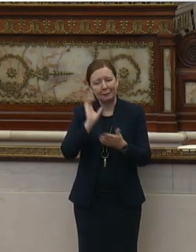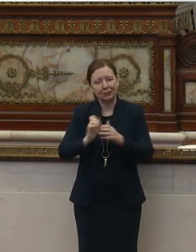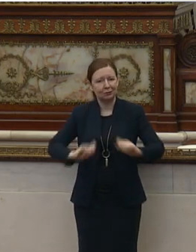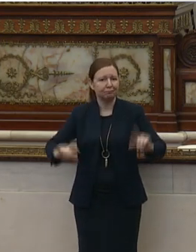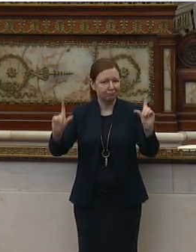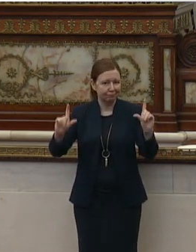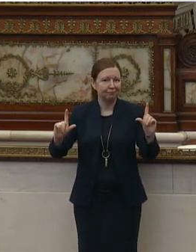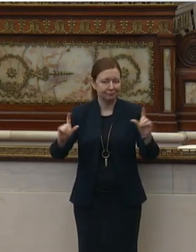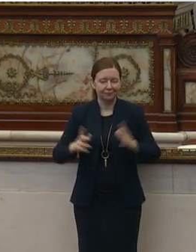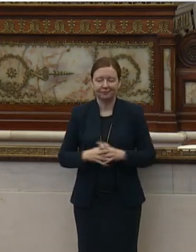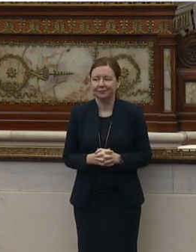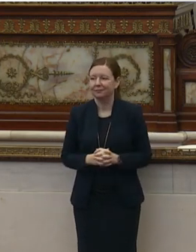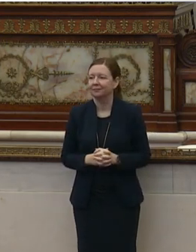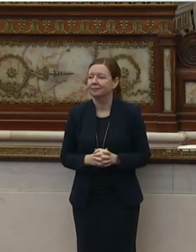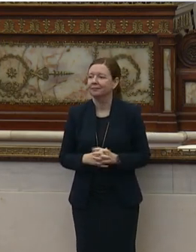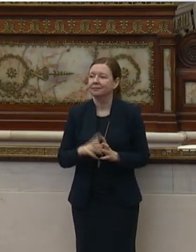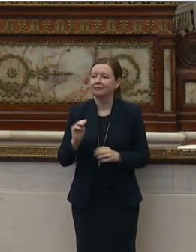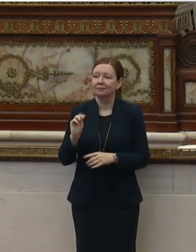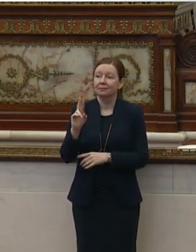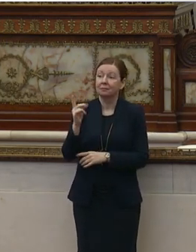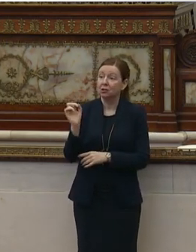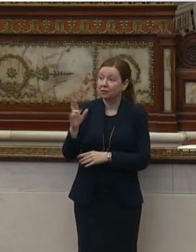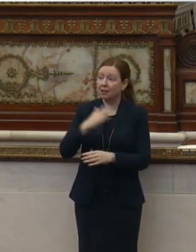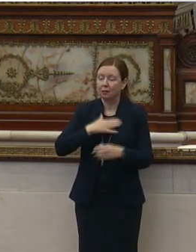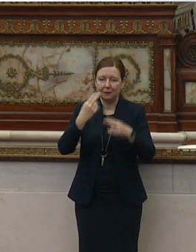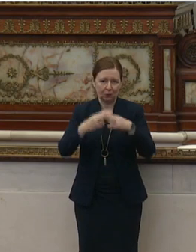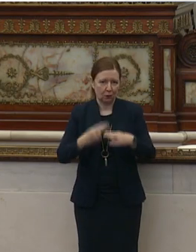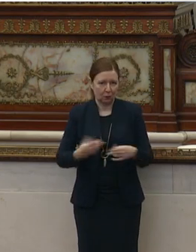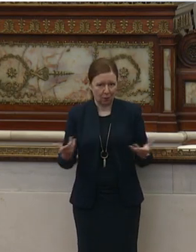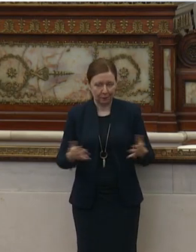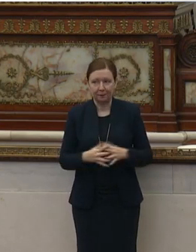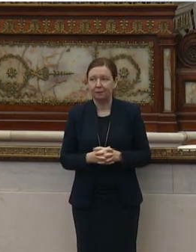displayed on the screen. Mr. Ducker, please call a roll.